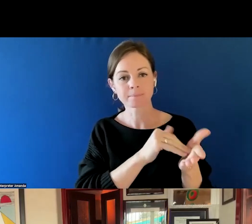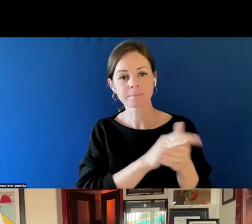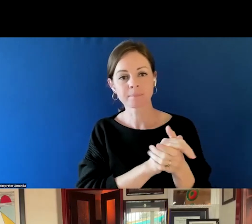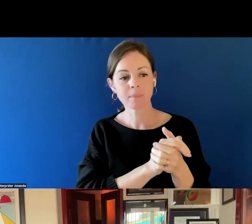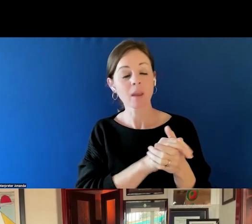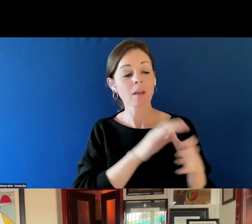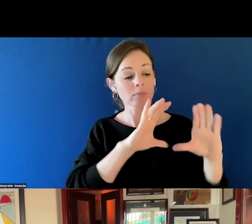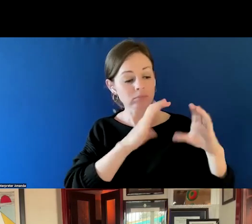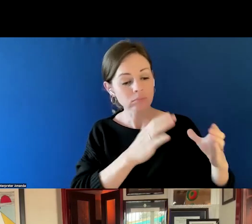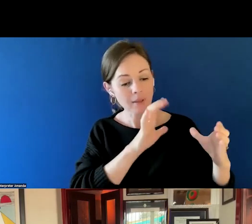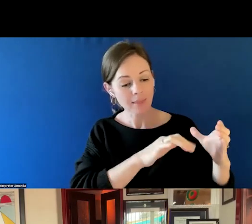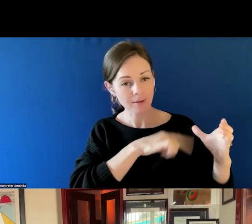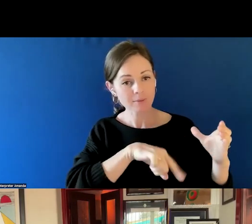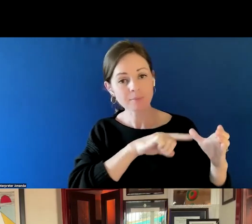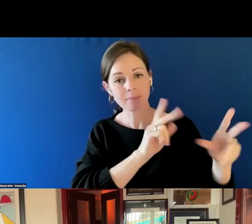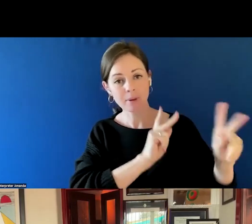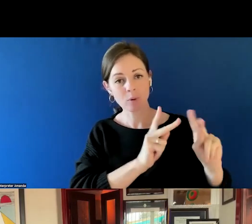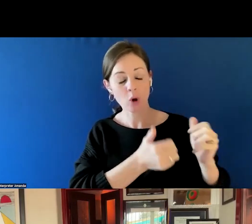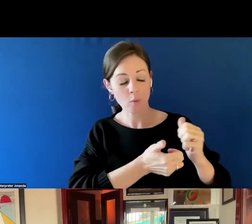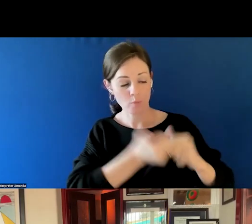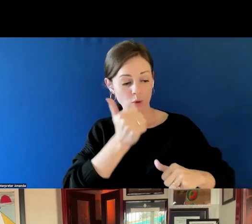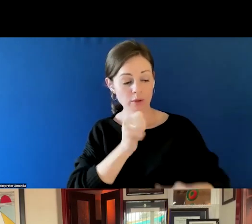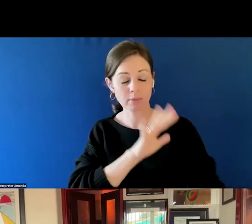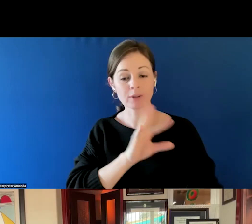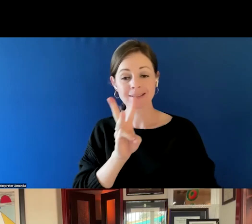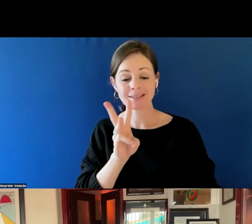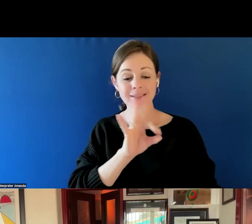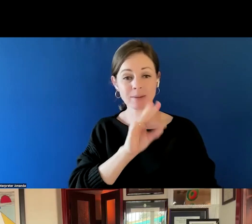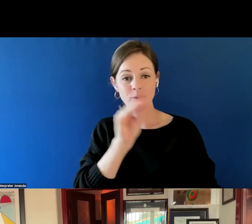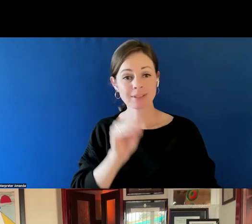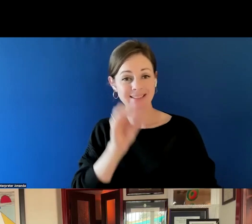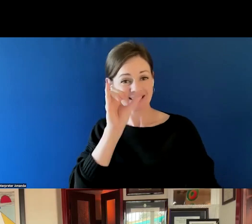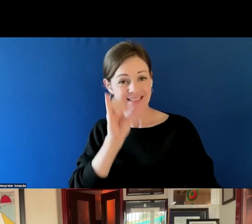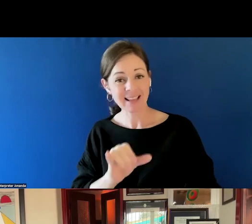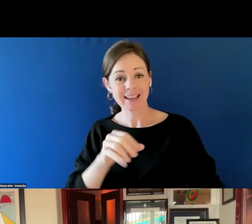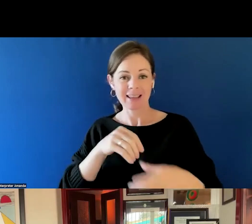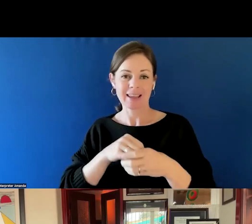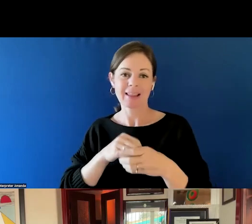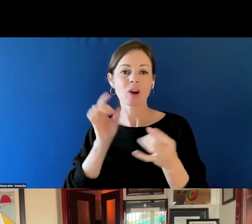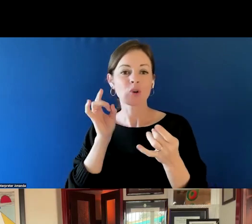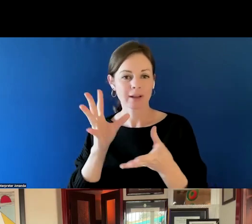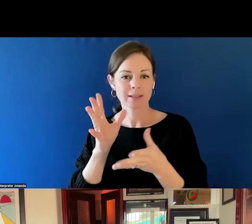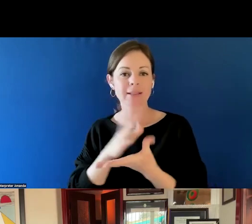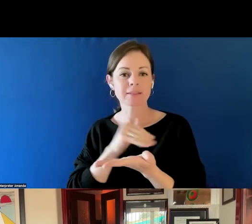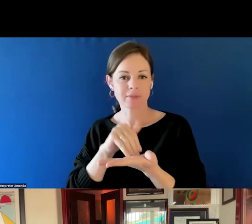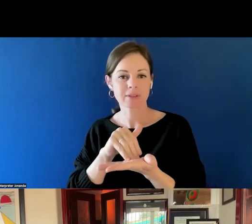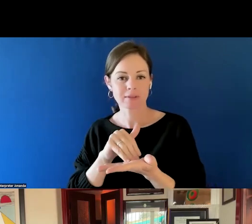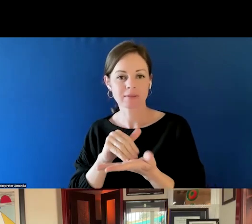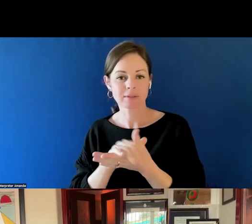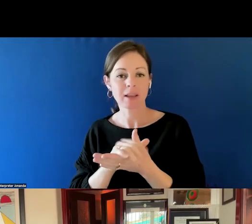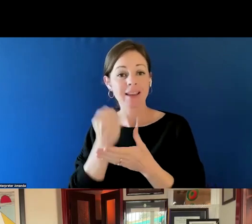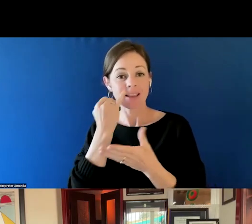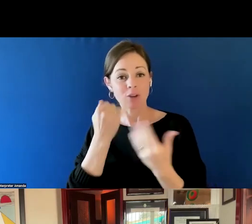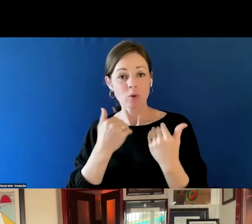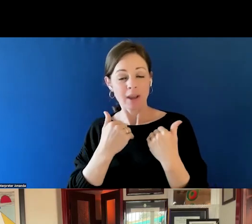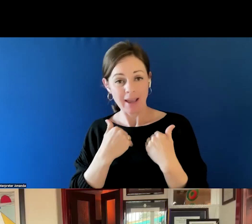people, most 69% remained in the crisis system. So they either ended in mobile crisis or crisis facility. So this shows if you have a comprehensive